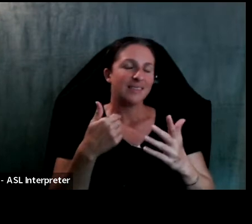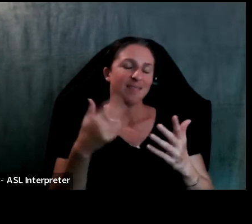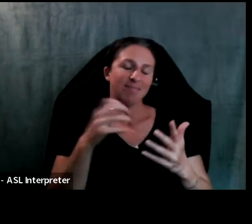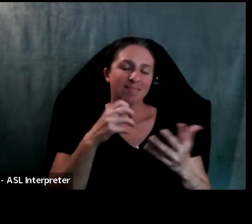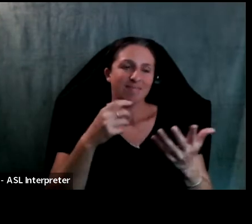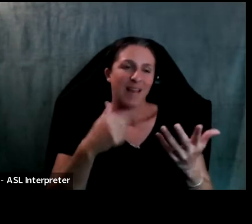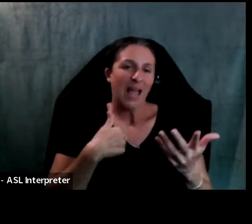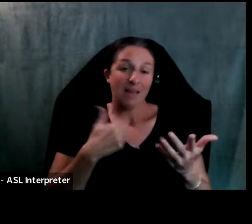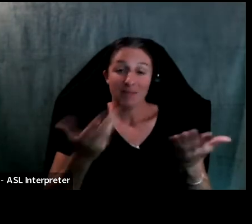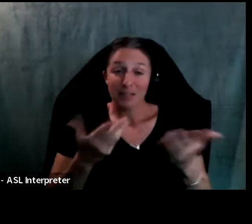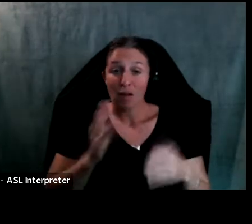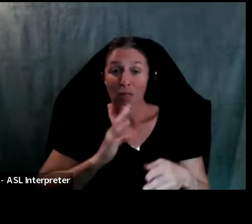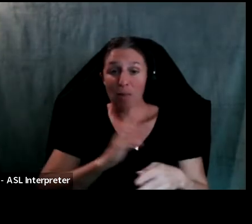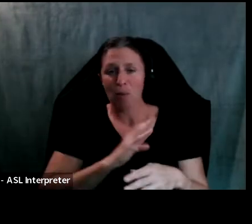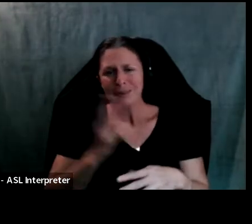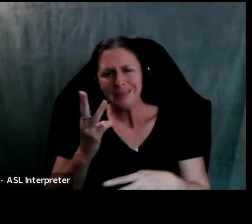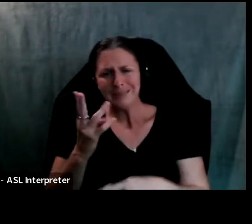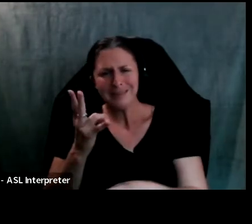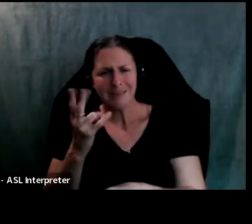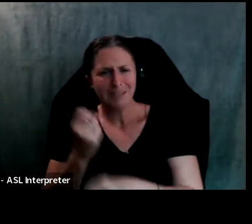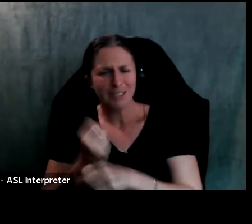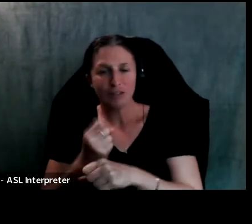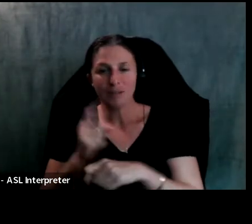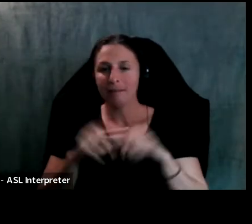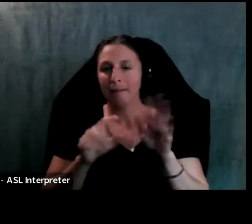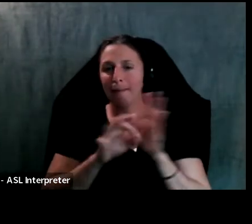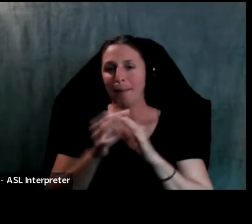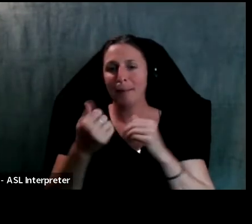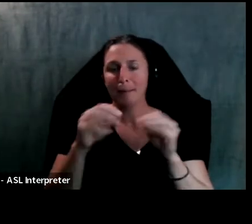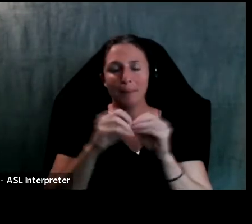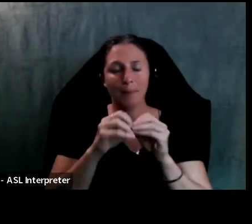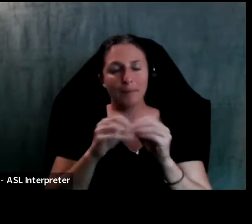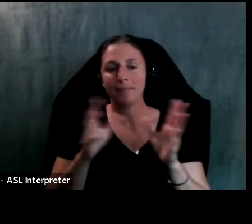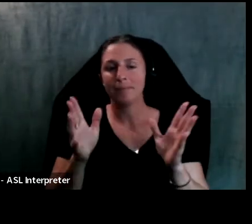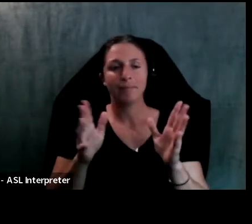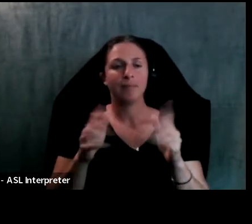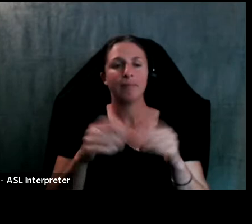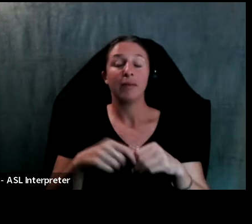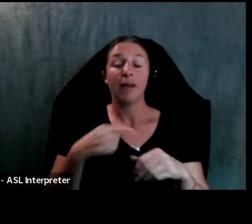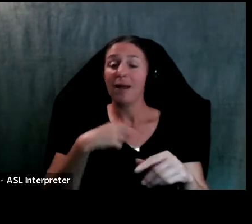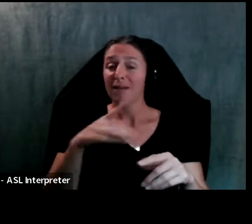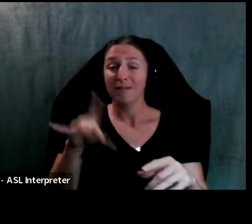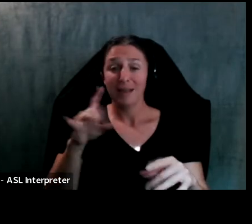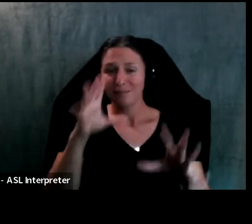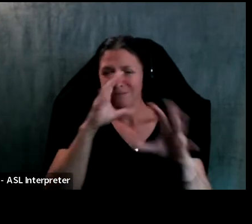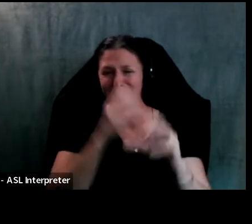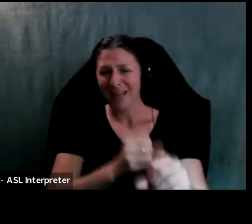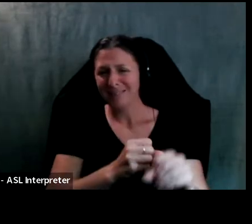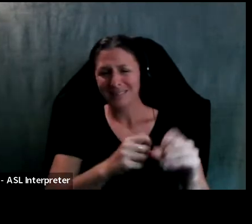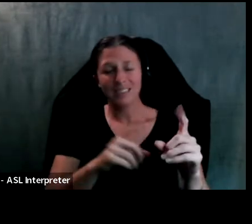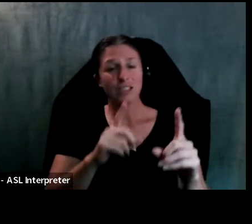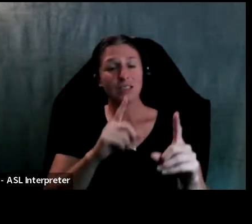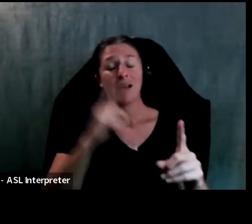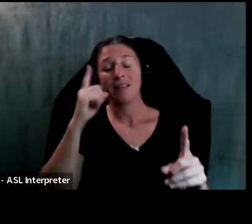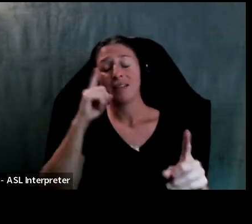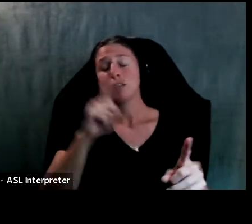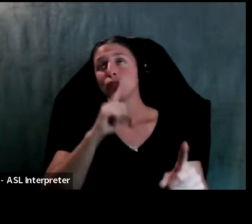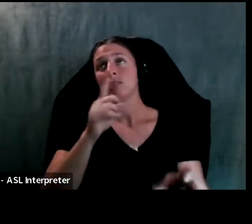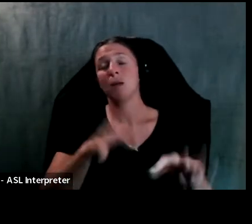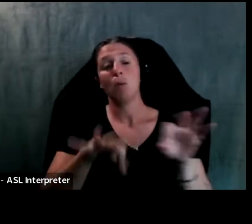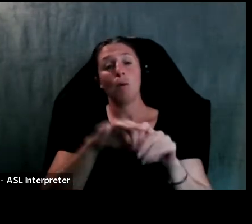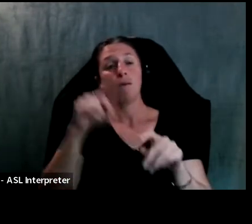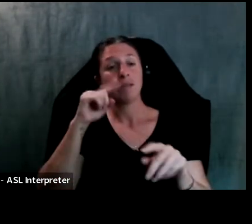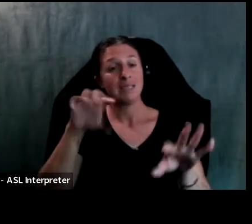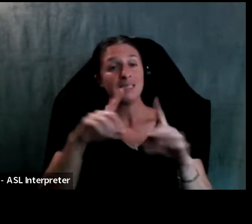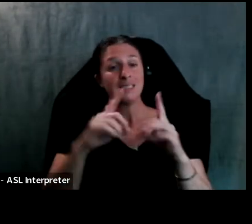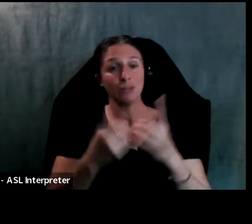don't know, 6 years, 7 years. I can't even count anymore. But what I find fascinating and what I think is really important to this district is